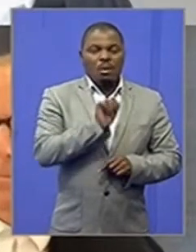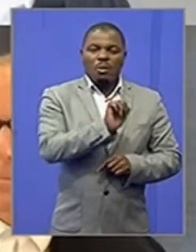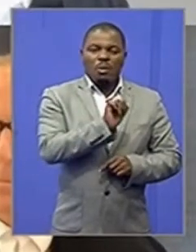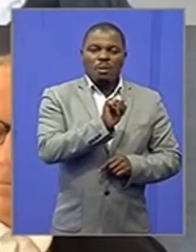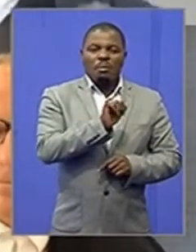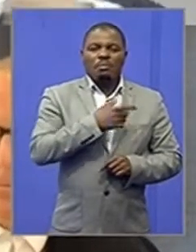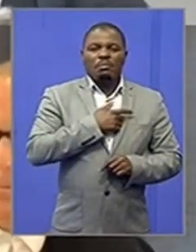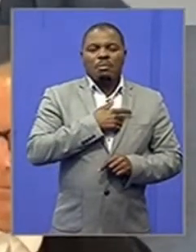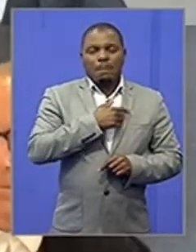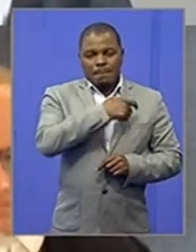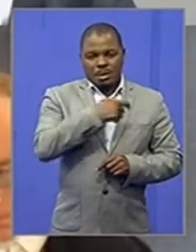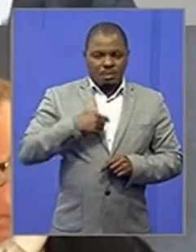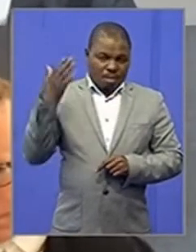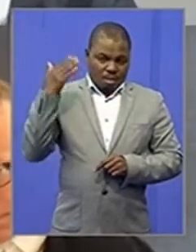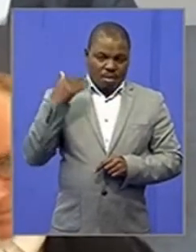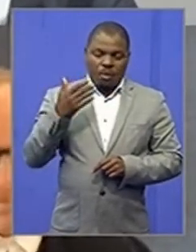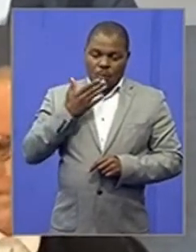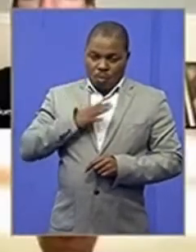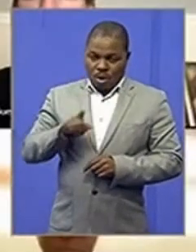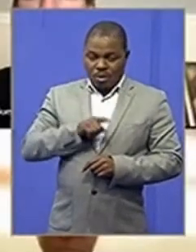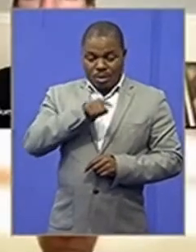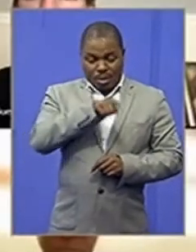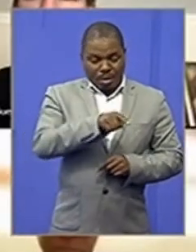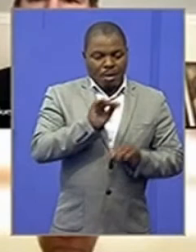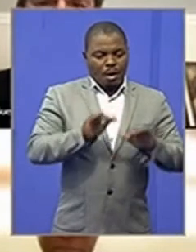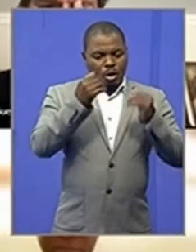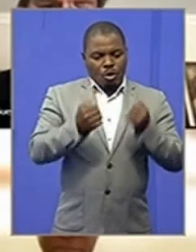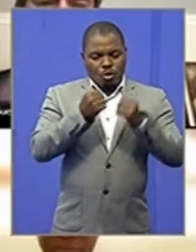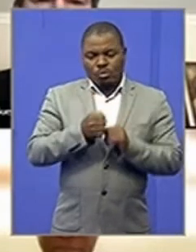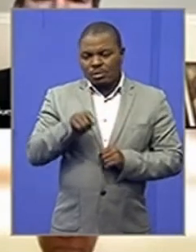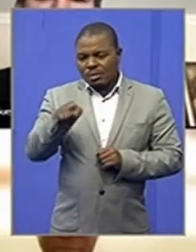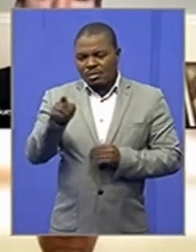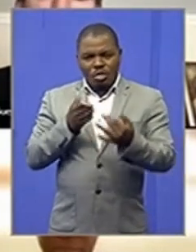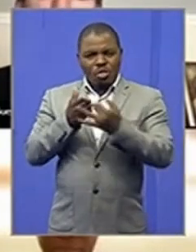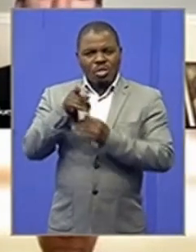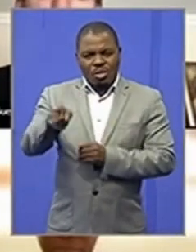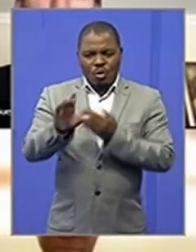Maloba le batla gore kgotlatshekelo kgolo e inaakanye le maemo a sa e tshwanelang.